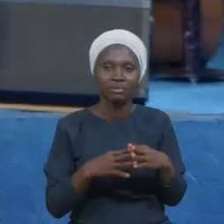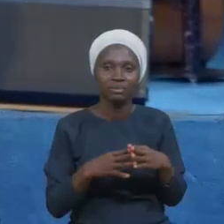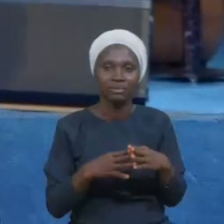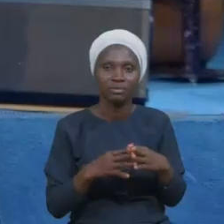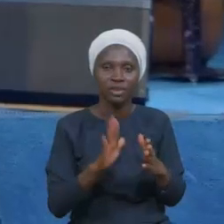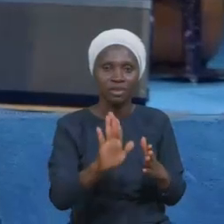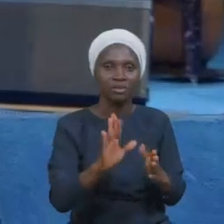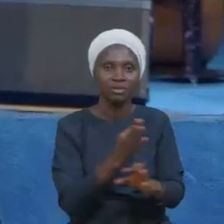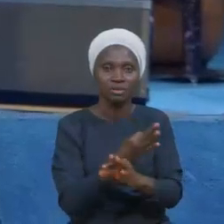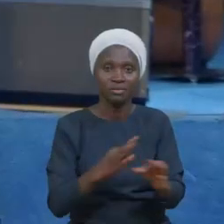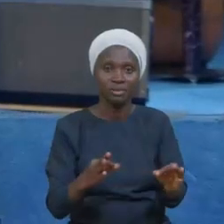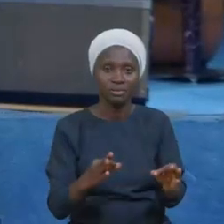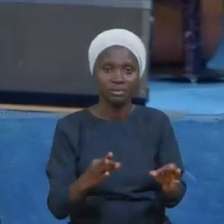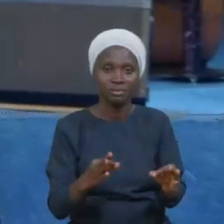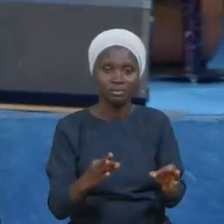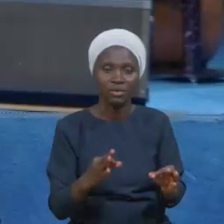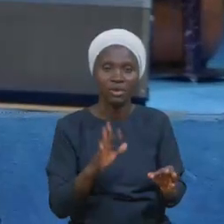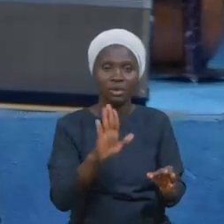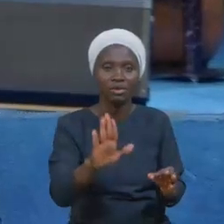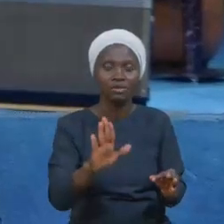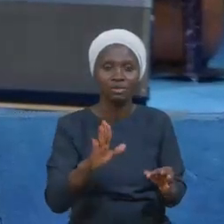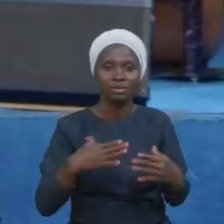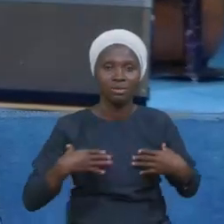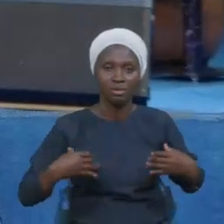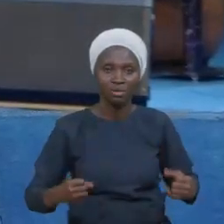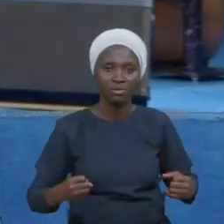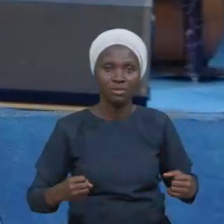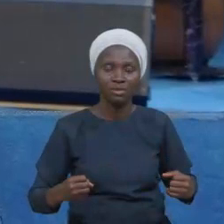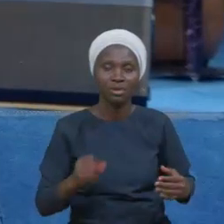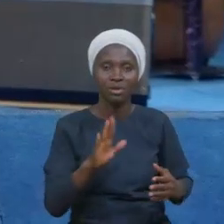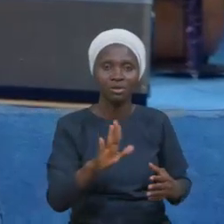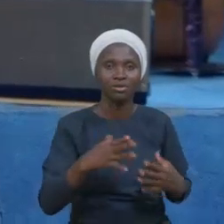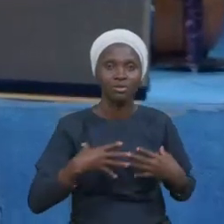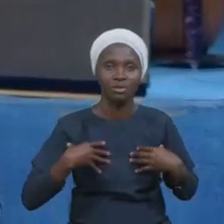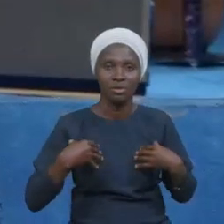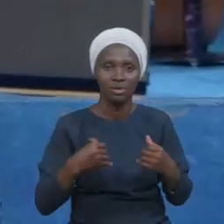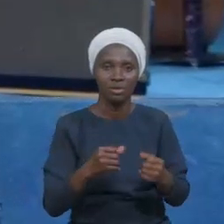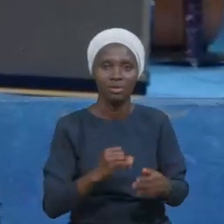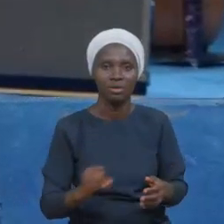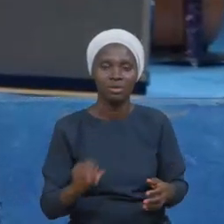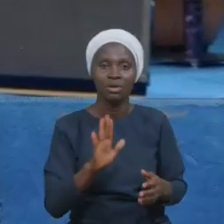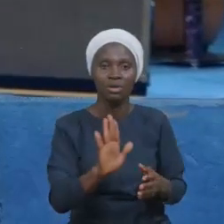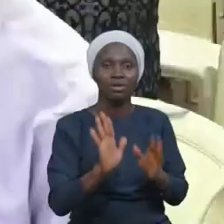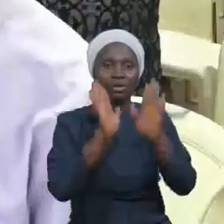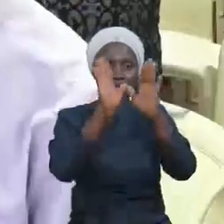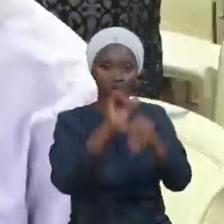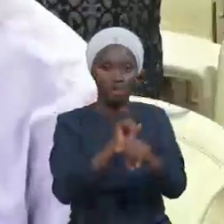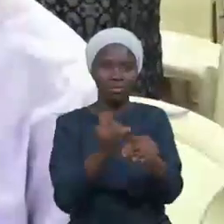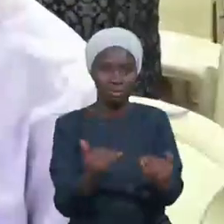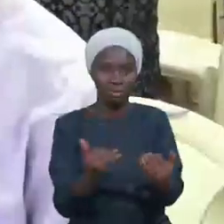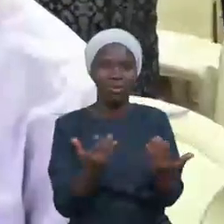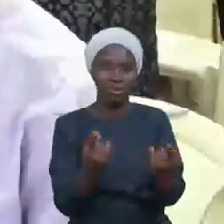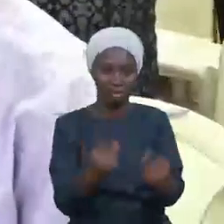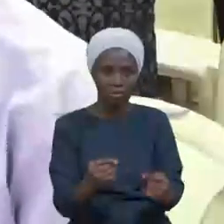Your freedom, your recovery, your healing, your miracle has now come.